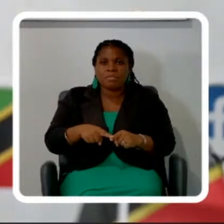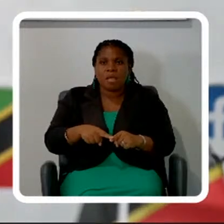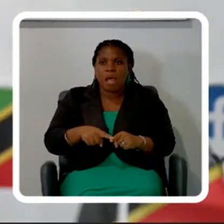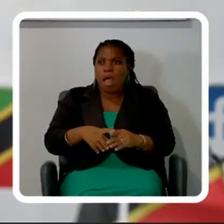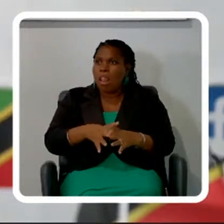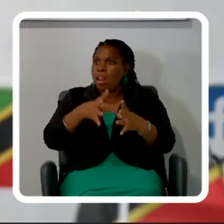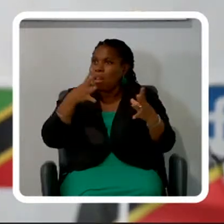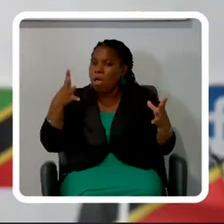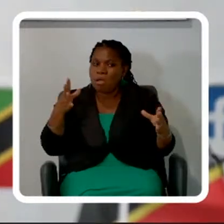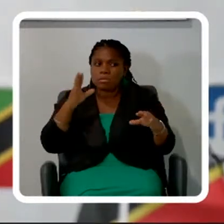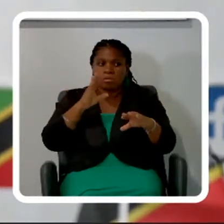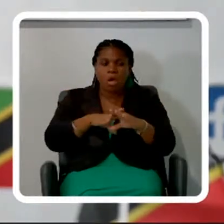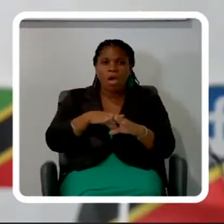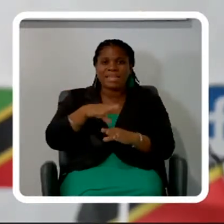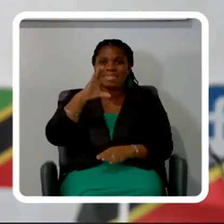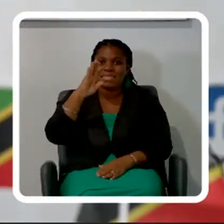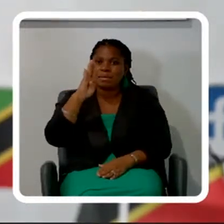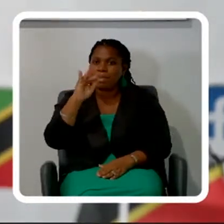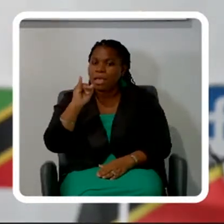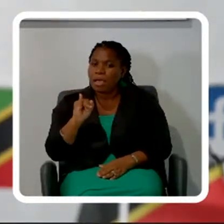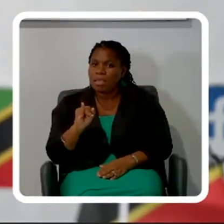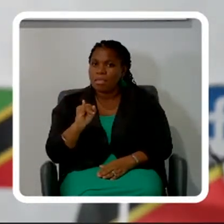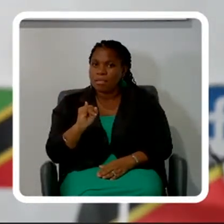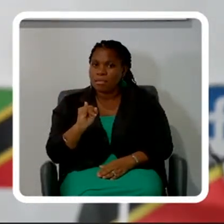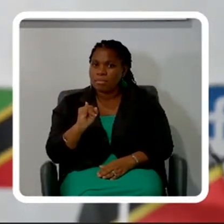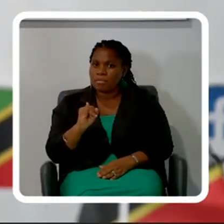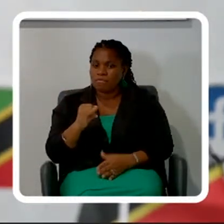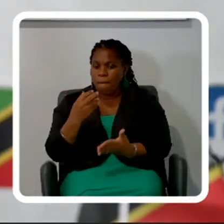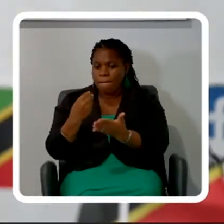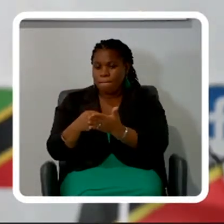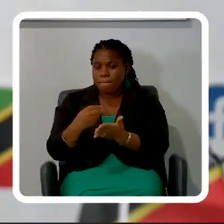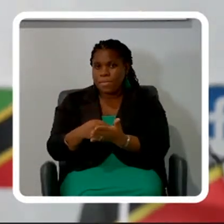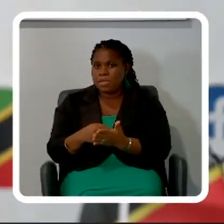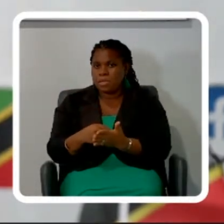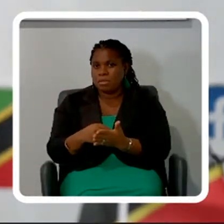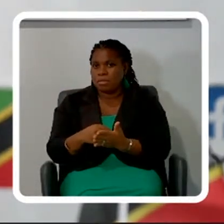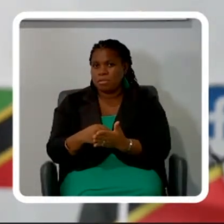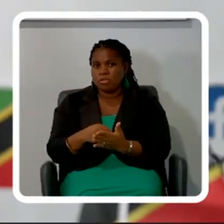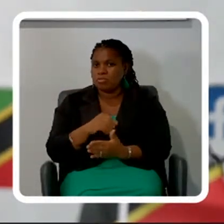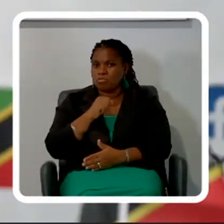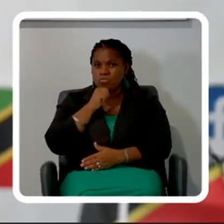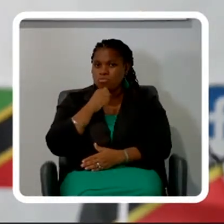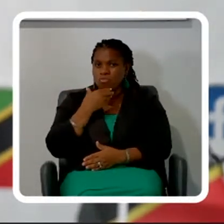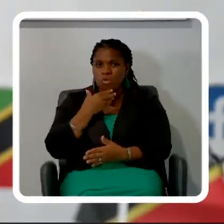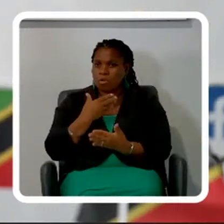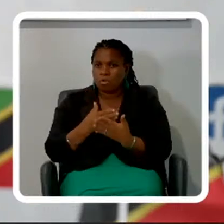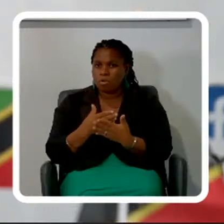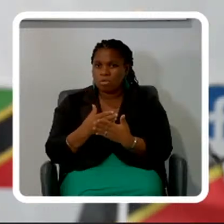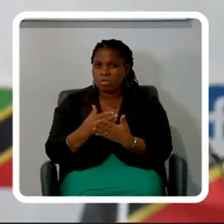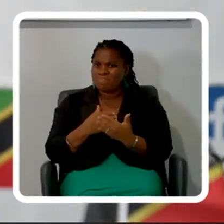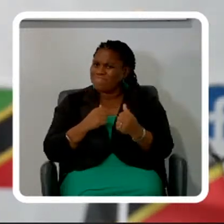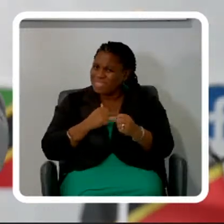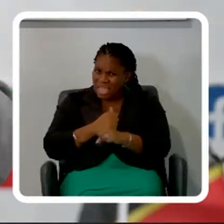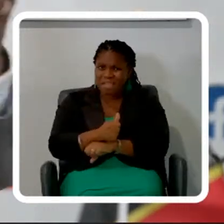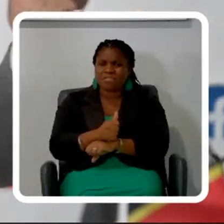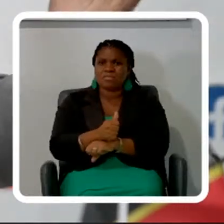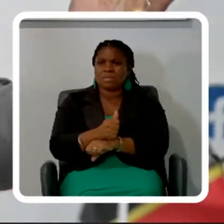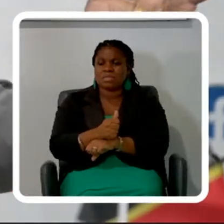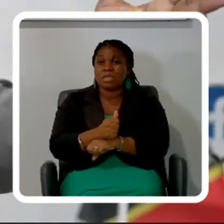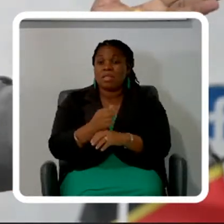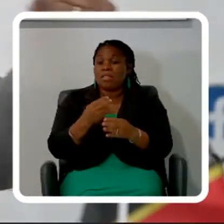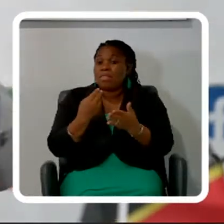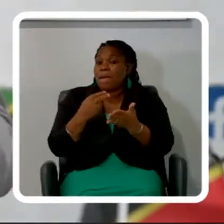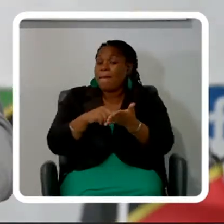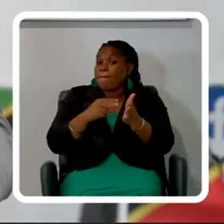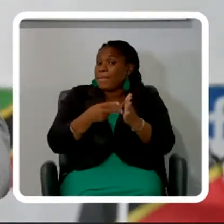I mean, that is extremely dangerous. It means, therefore, that the resources you got, you did not even use that to diversify